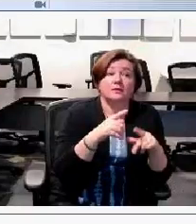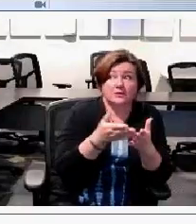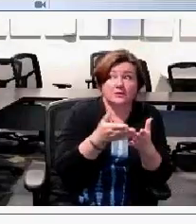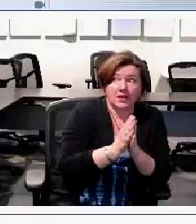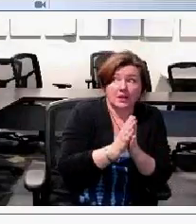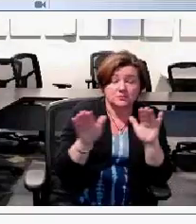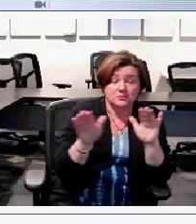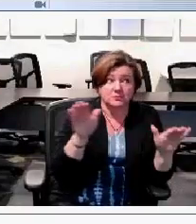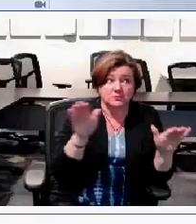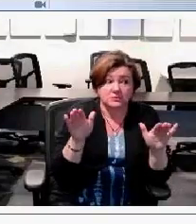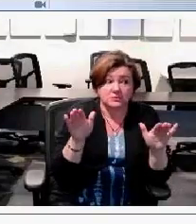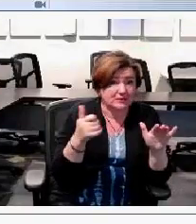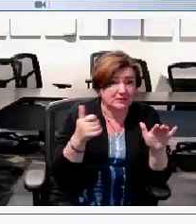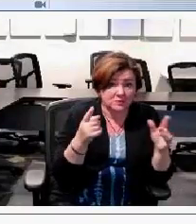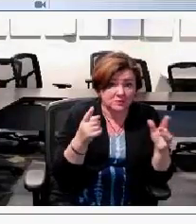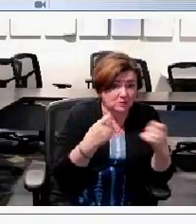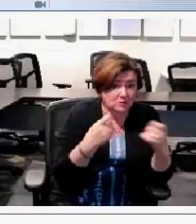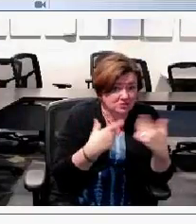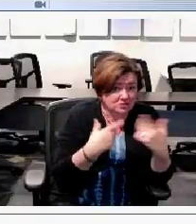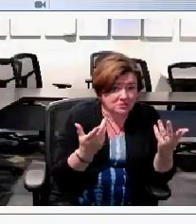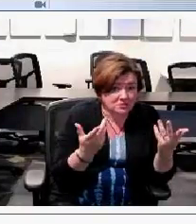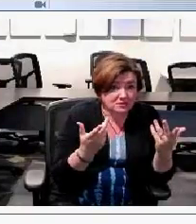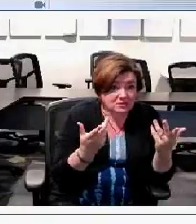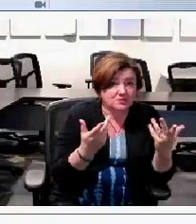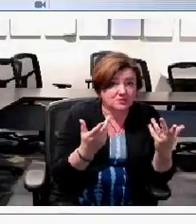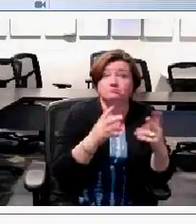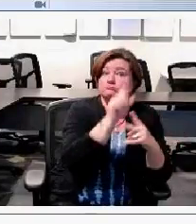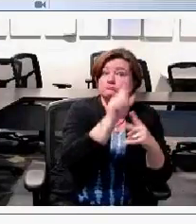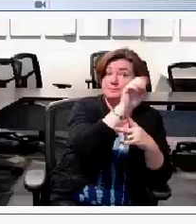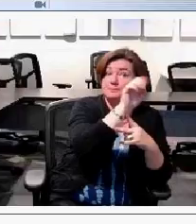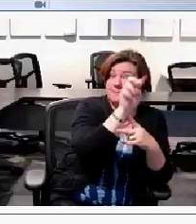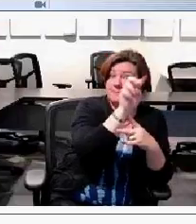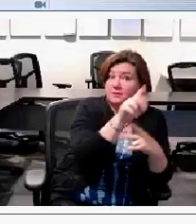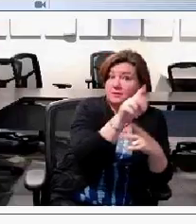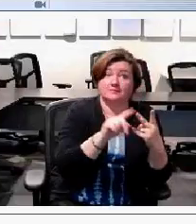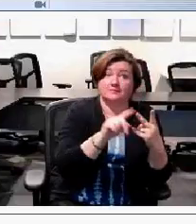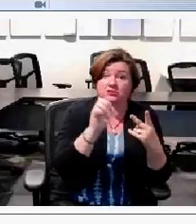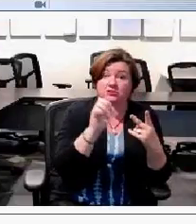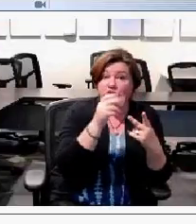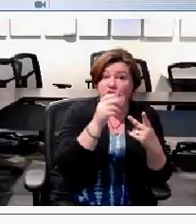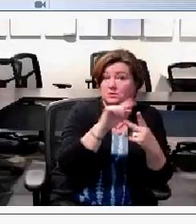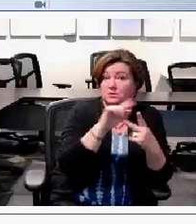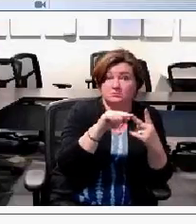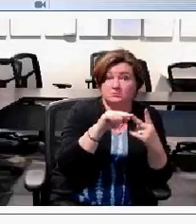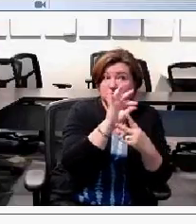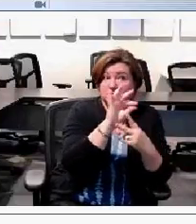questions for me, for either Bev or for Cheryl.